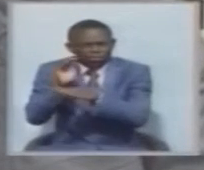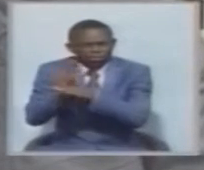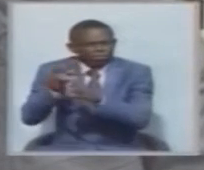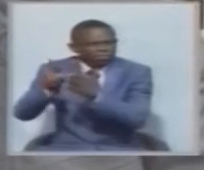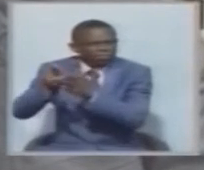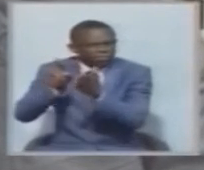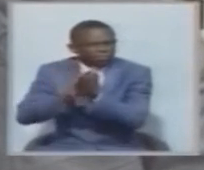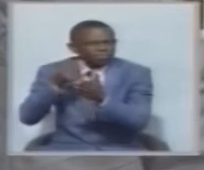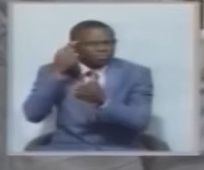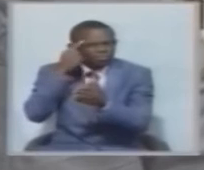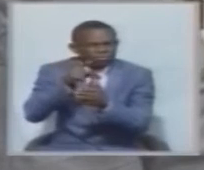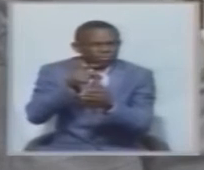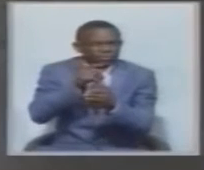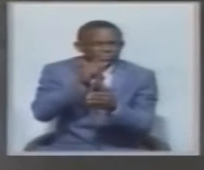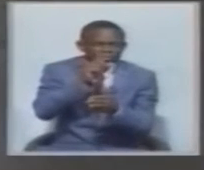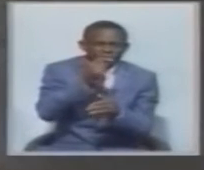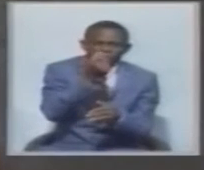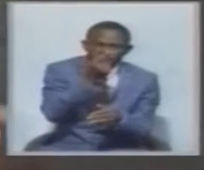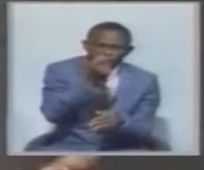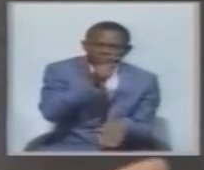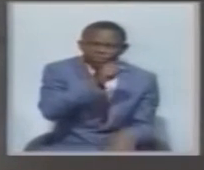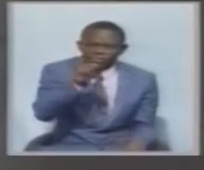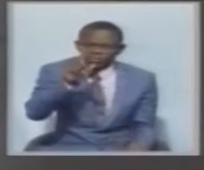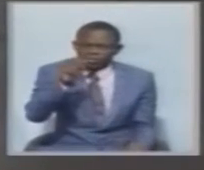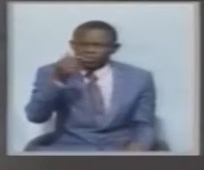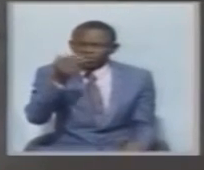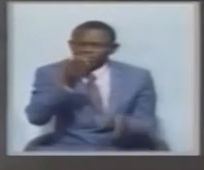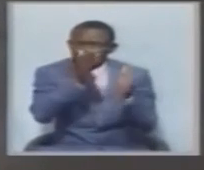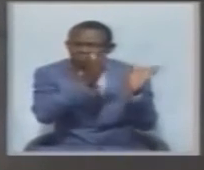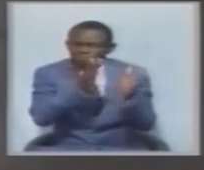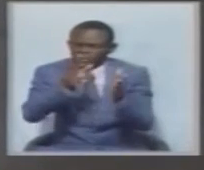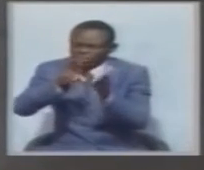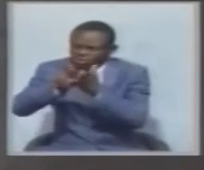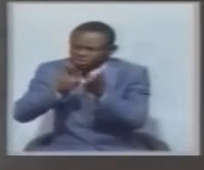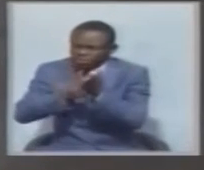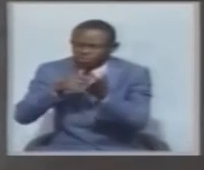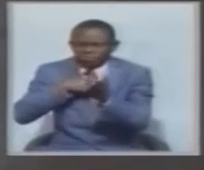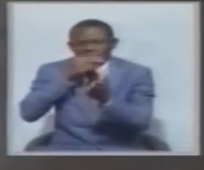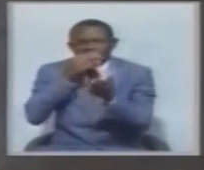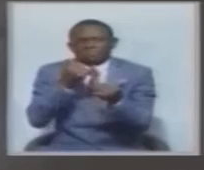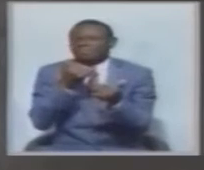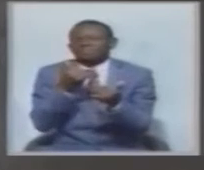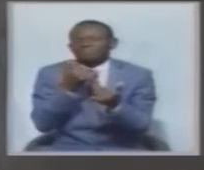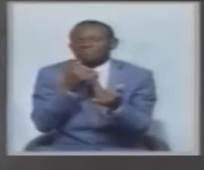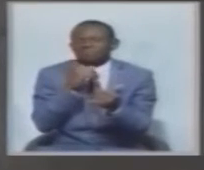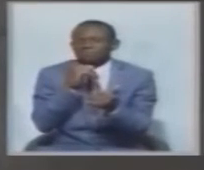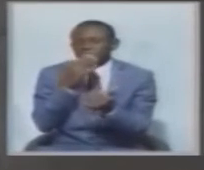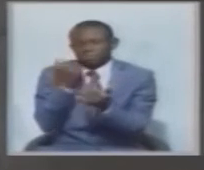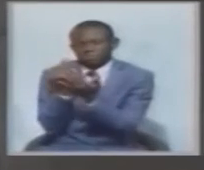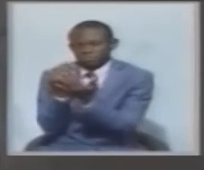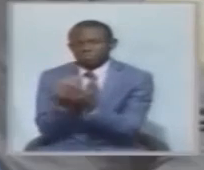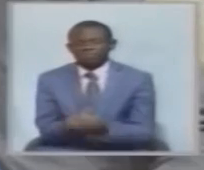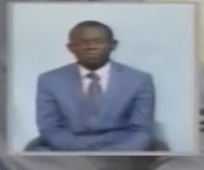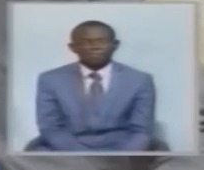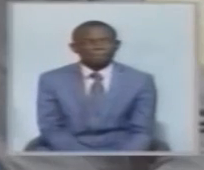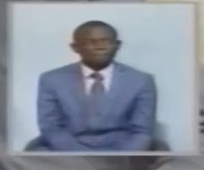of the report. The new strategy, according to what is pertaining, is that you want to take a